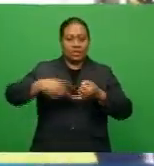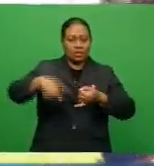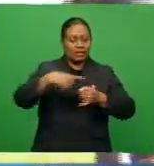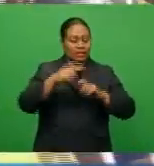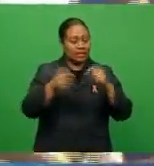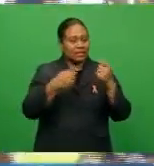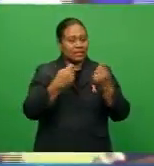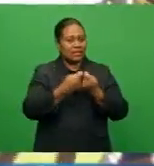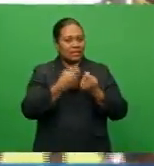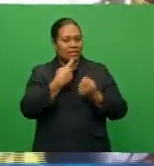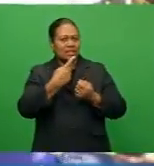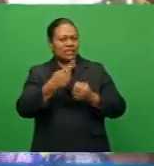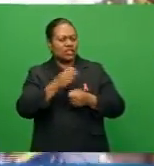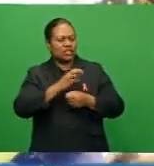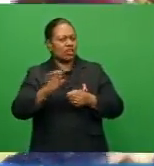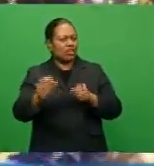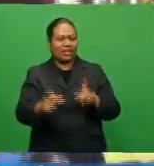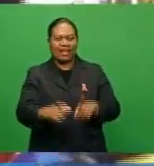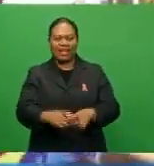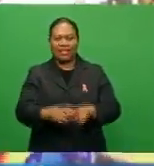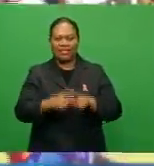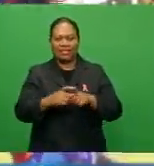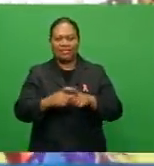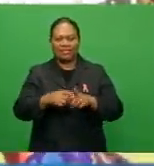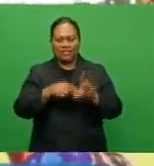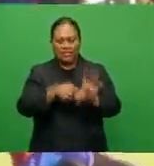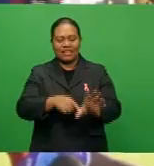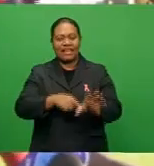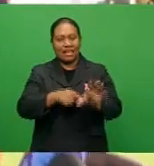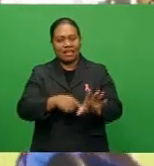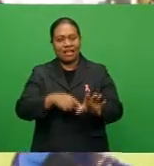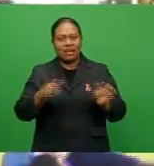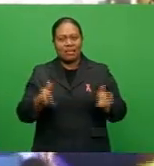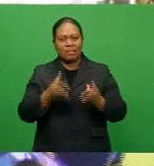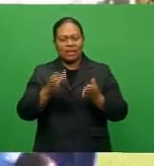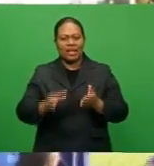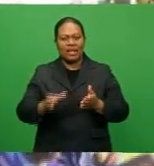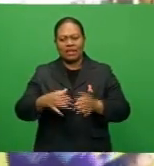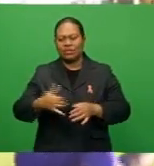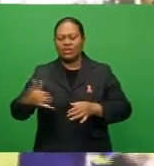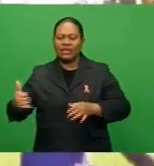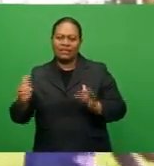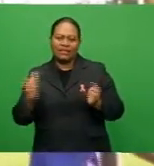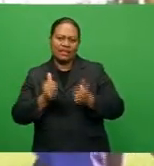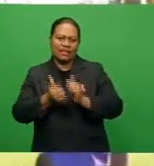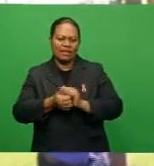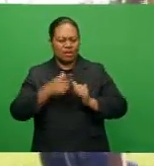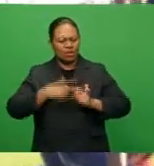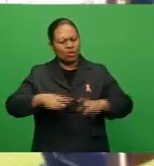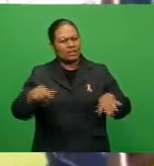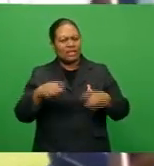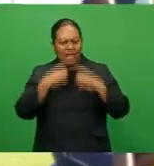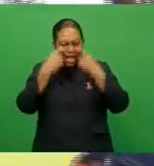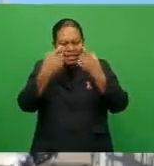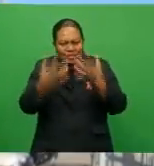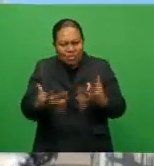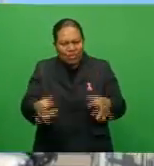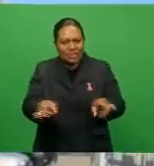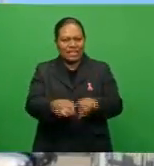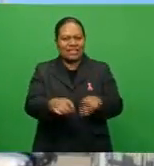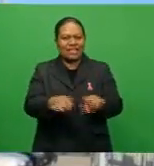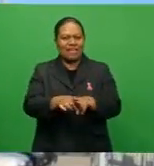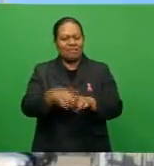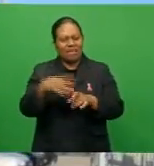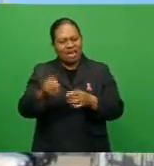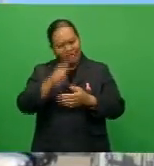management says it will not be hard for the young players to lift their game as they've already been exposed to similar levels of competition. Most